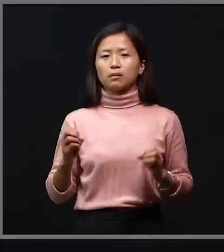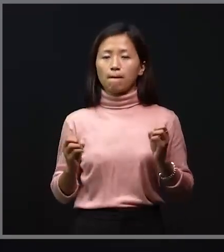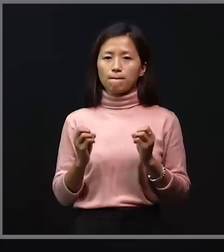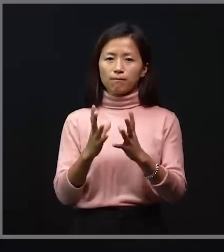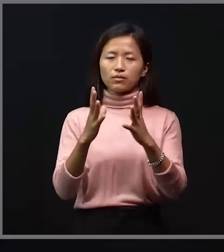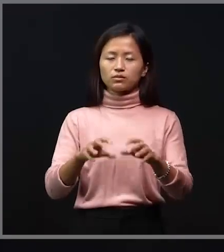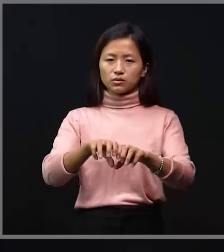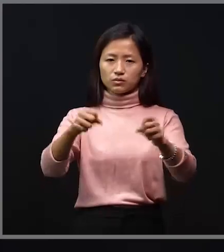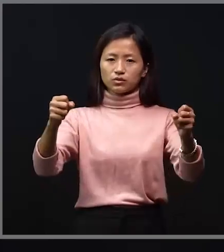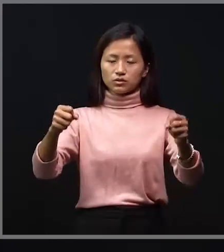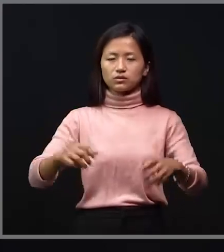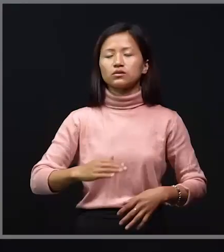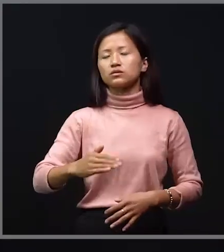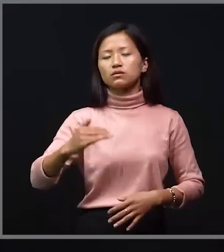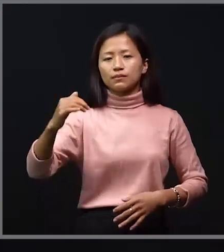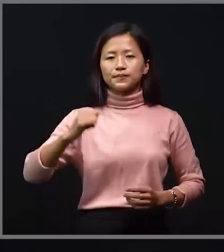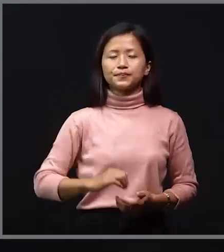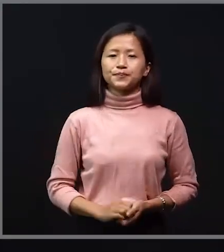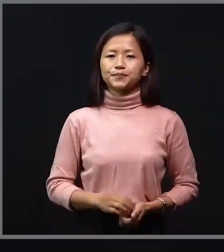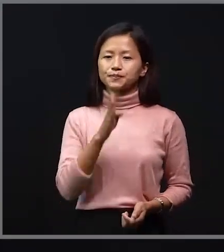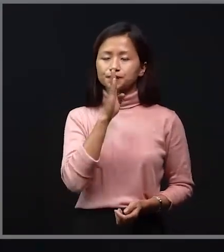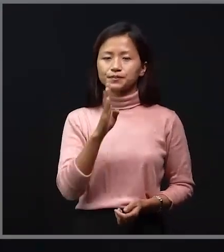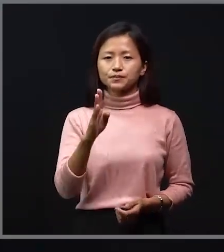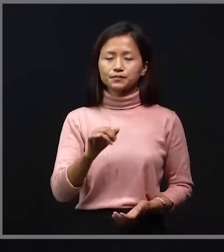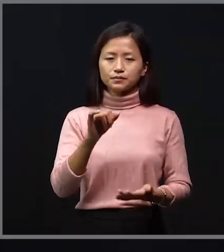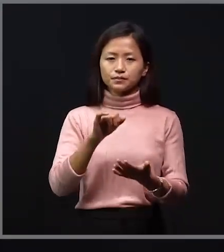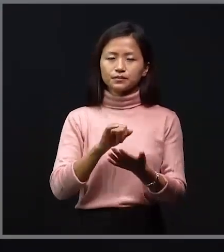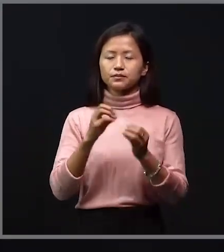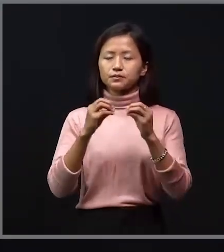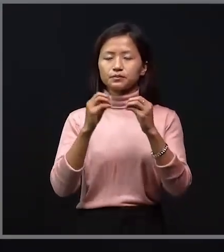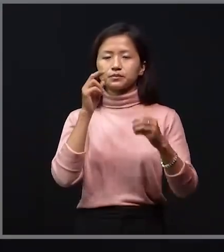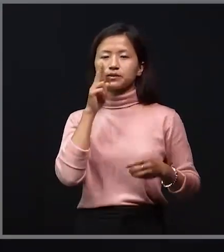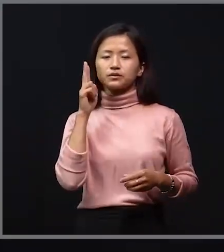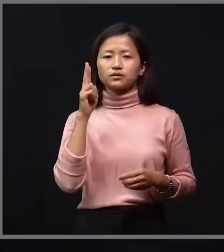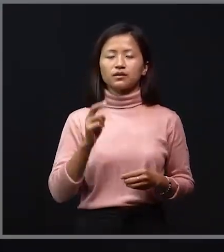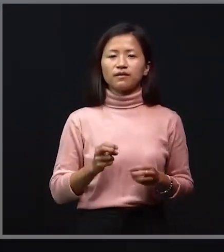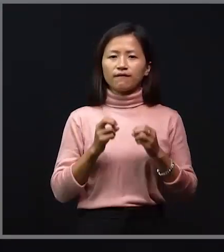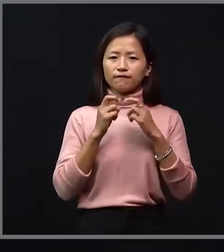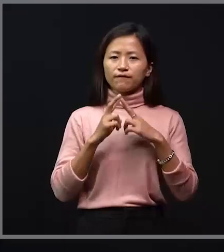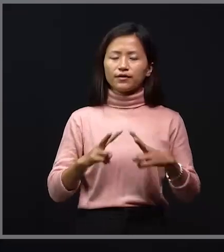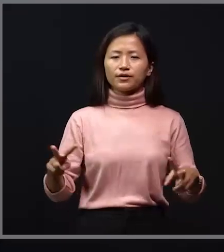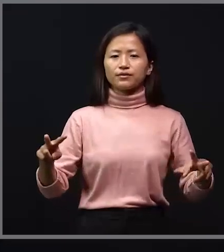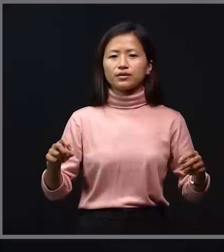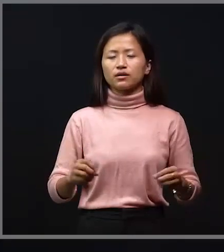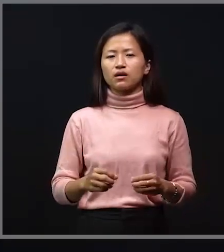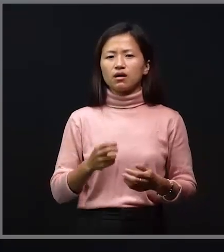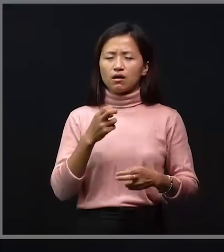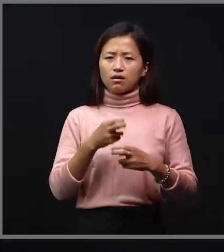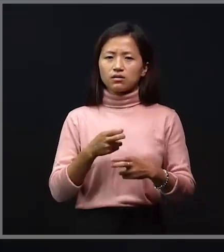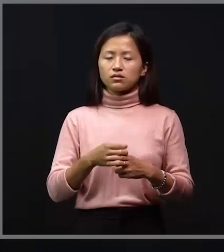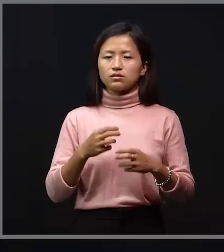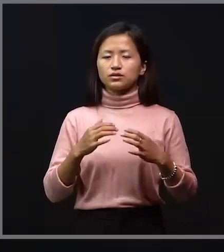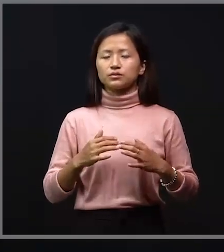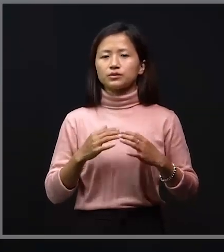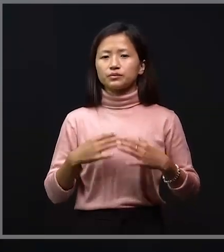roads, bridges, and so on. And because of that, the Britishers also, they use a very harsh repressive methods in